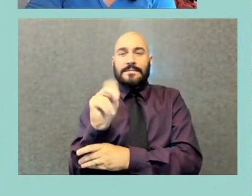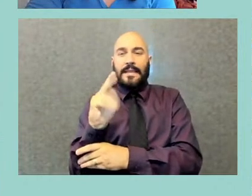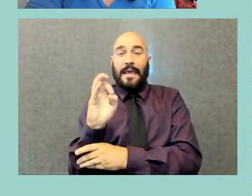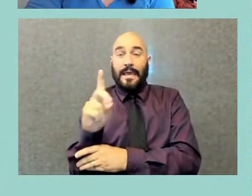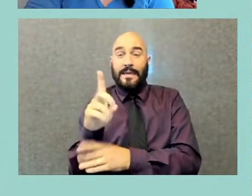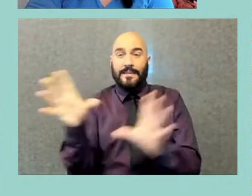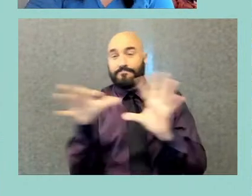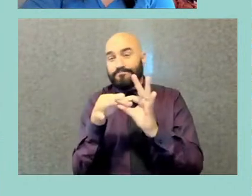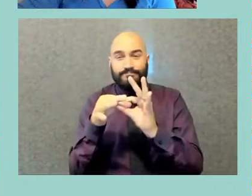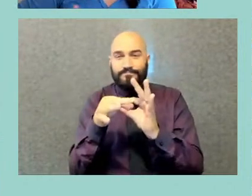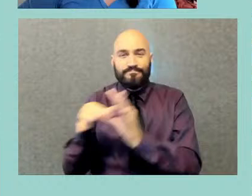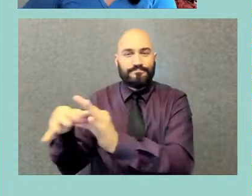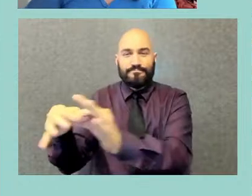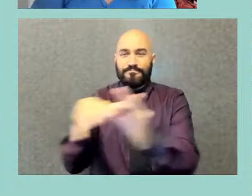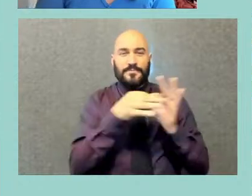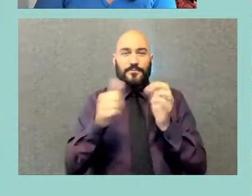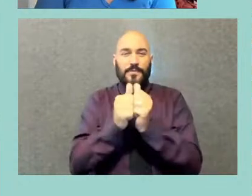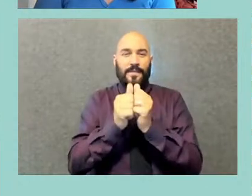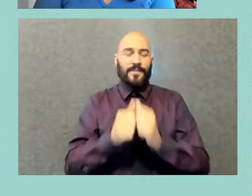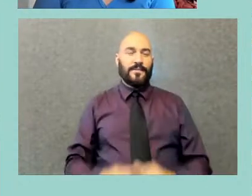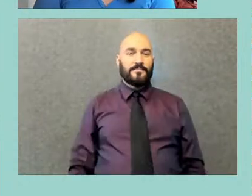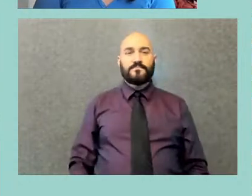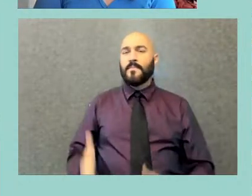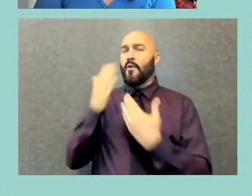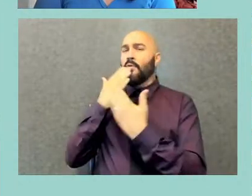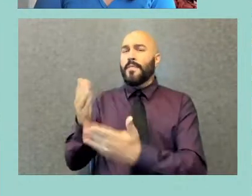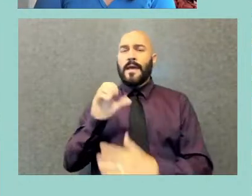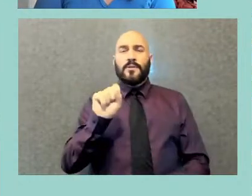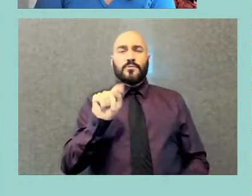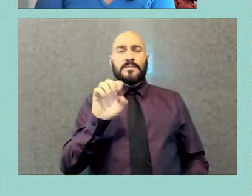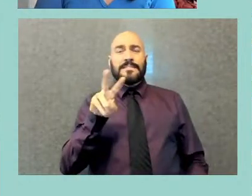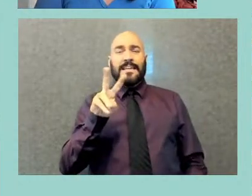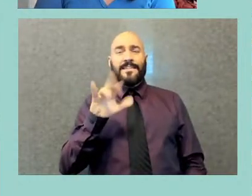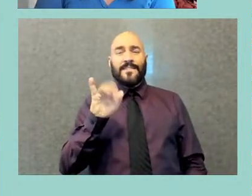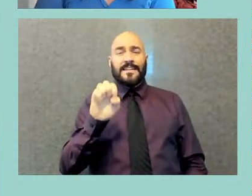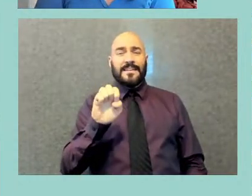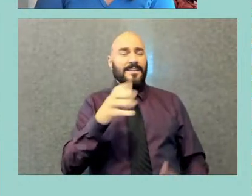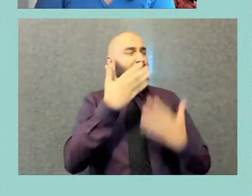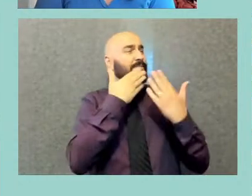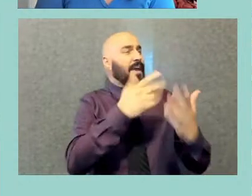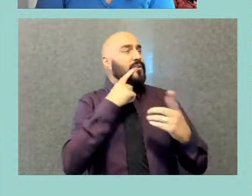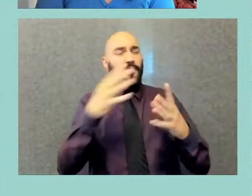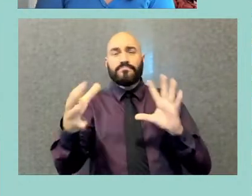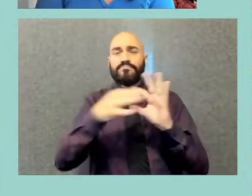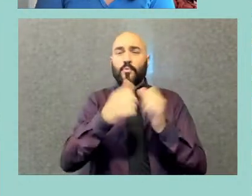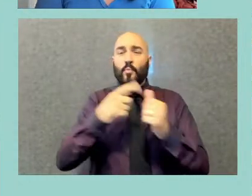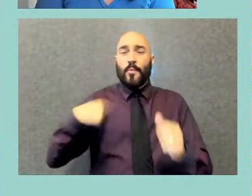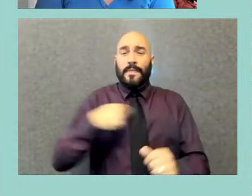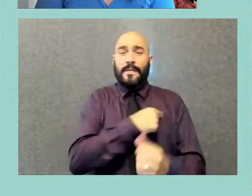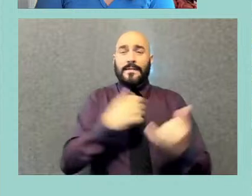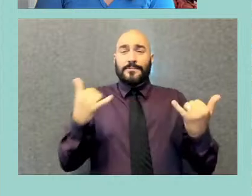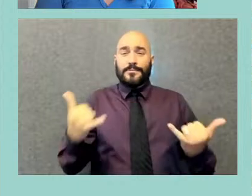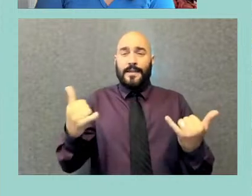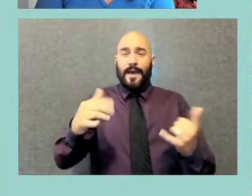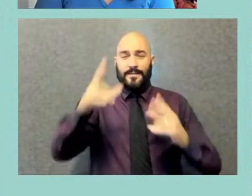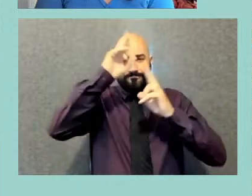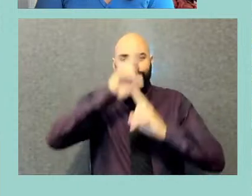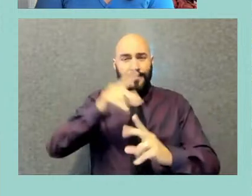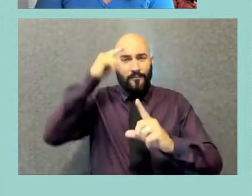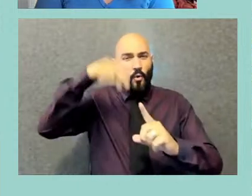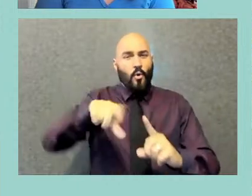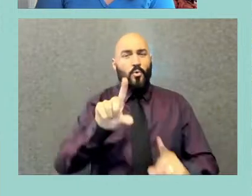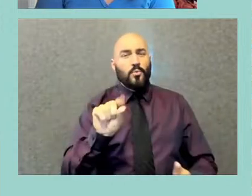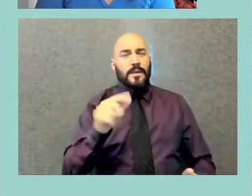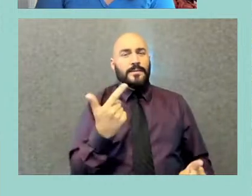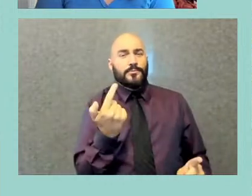Thank you, Stevie, and thank you for joining us today to honor the 2021 Bridging Youth here at